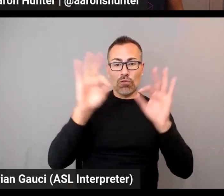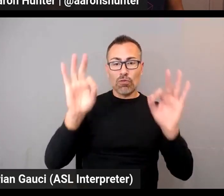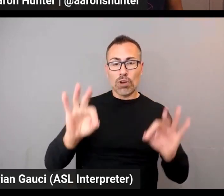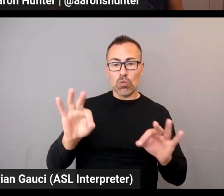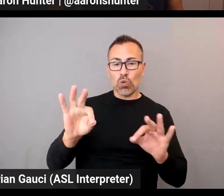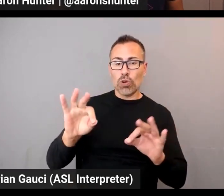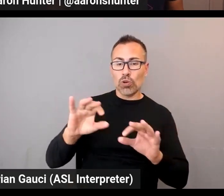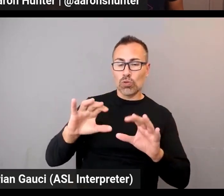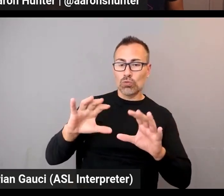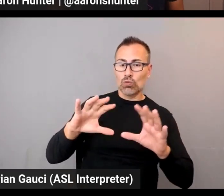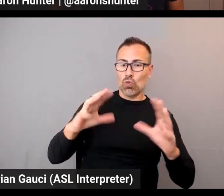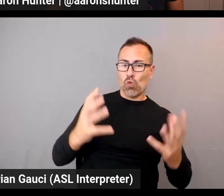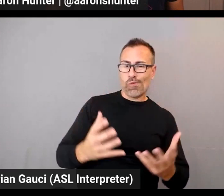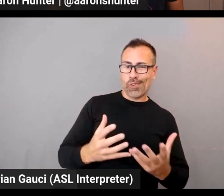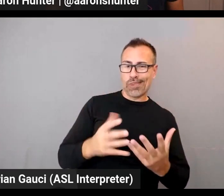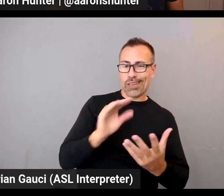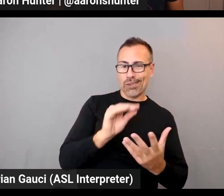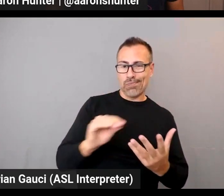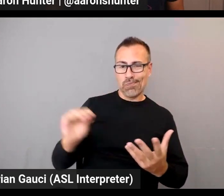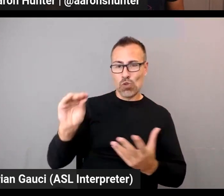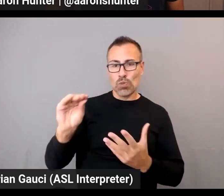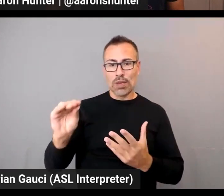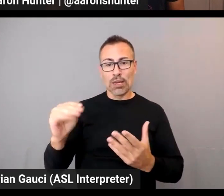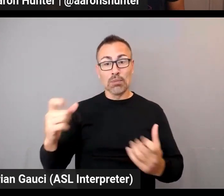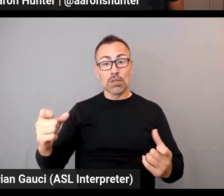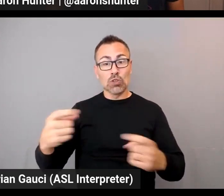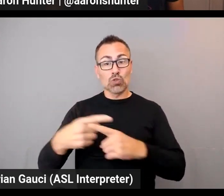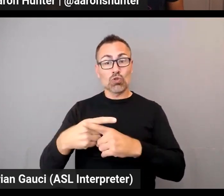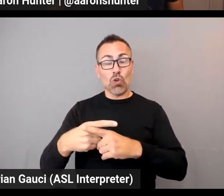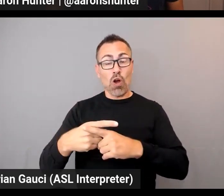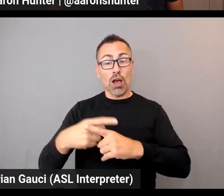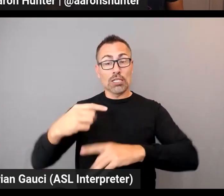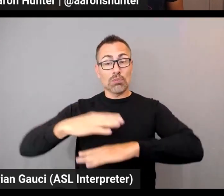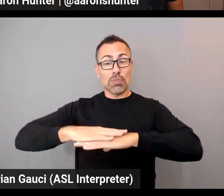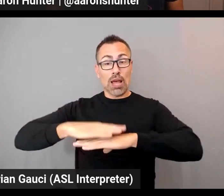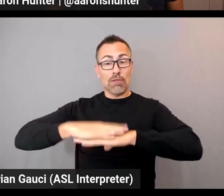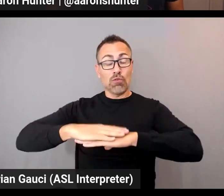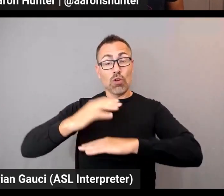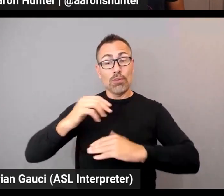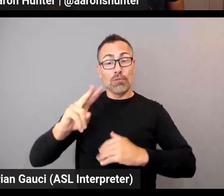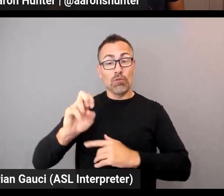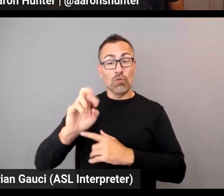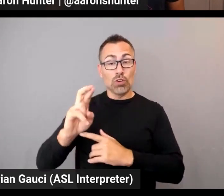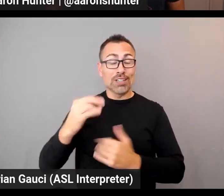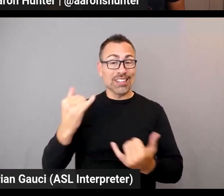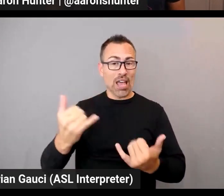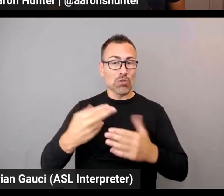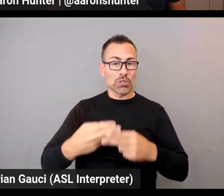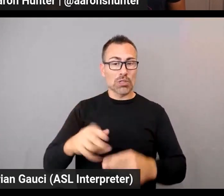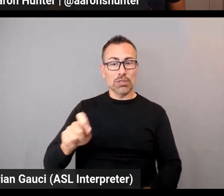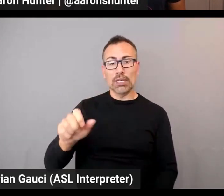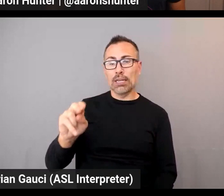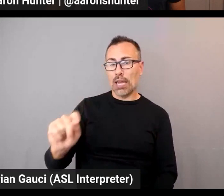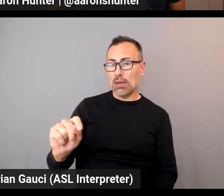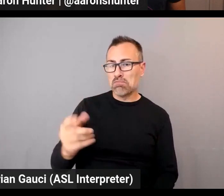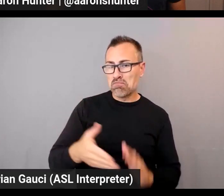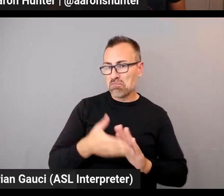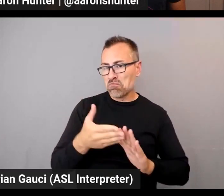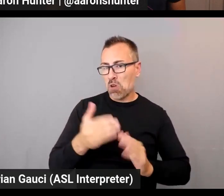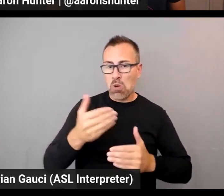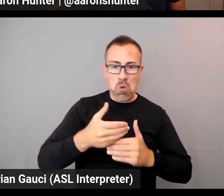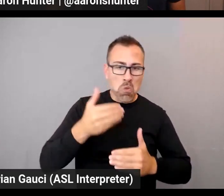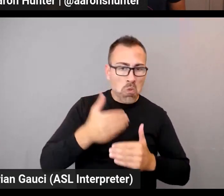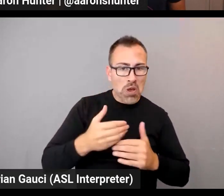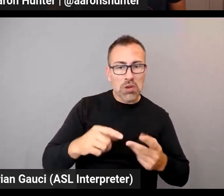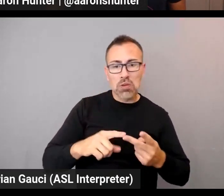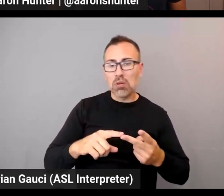cross-platform open version of .NET, which is now just called .NET. So the modern .NET can run on Windows, can run on Linux, can run on